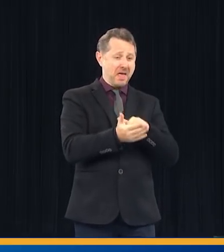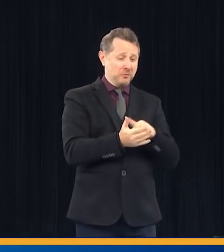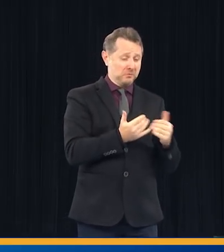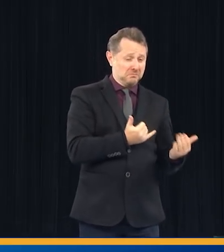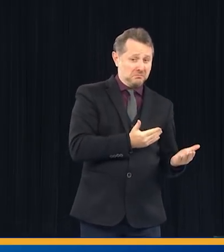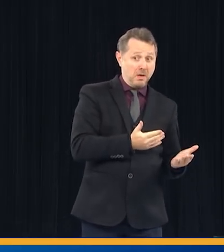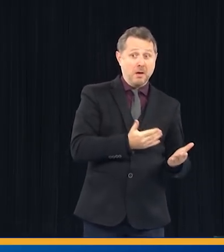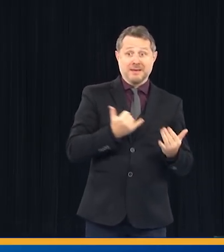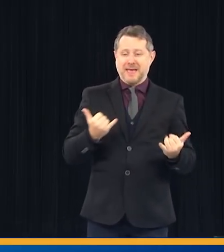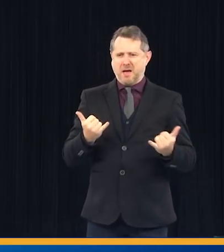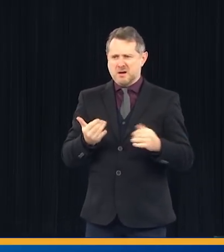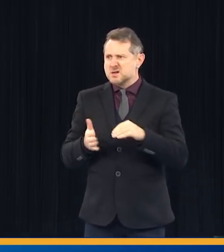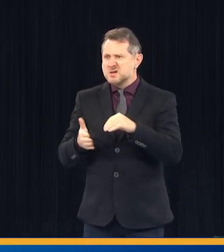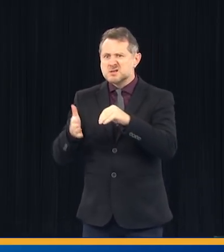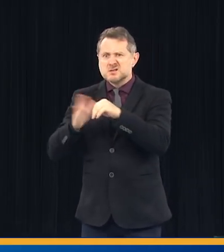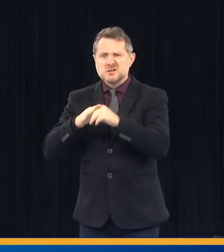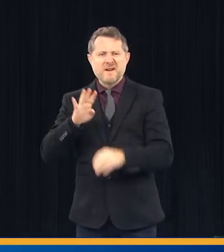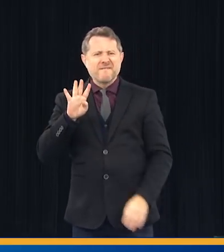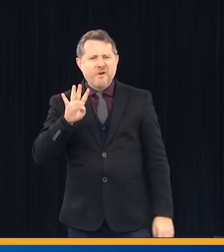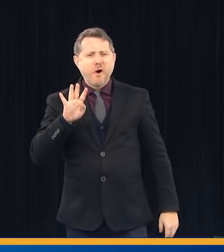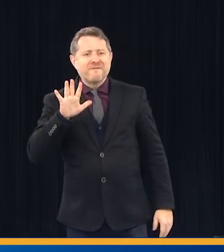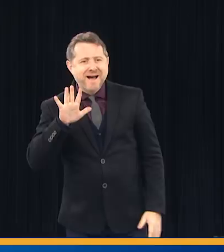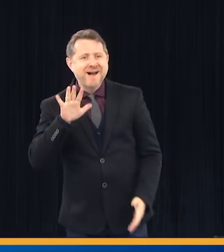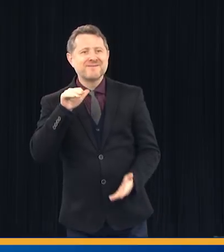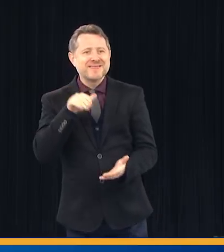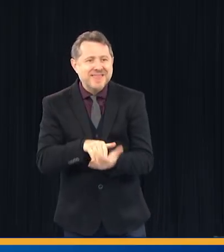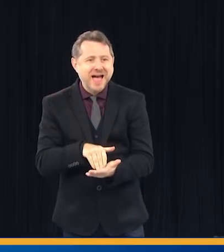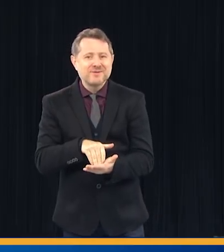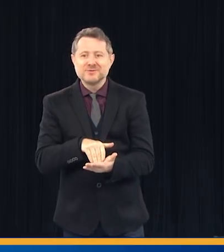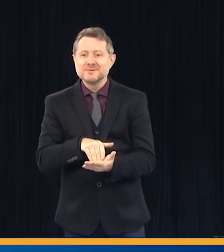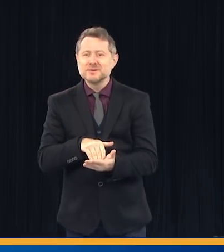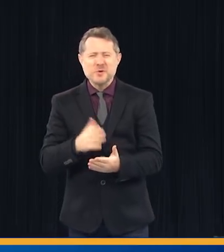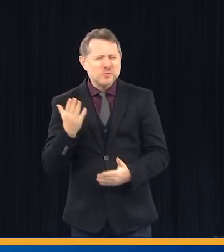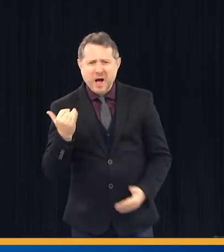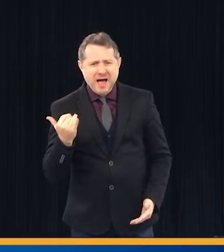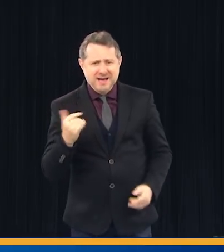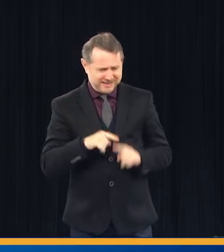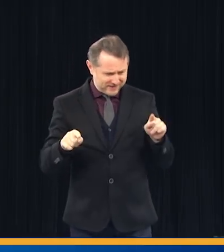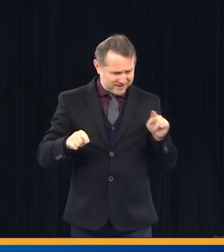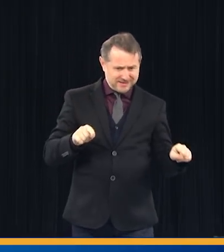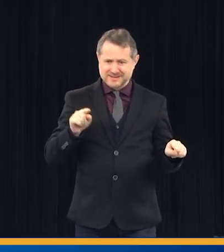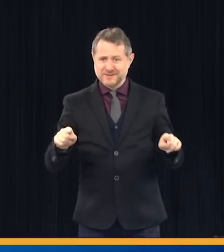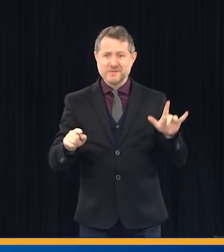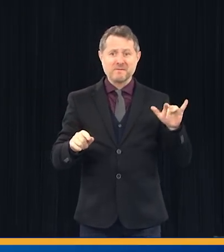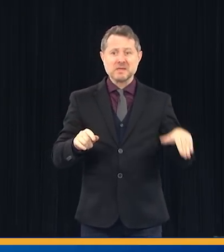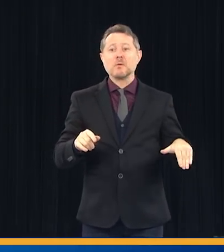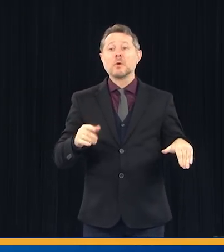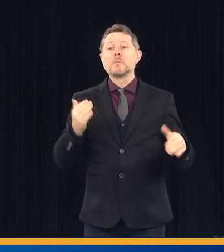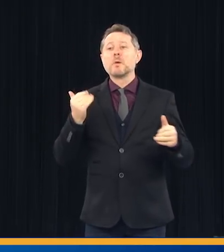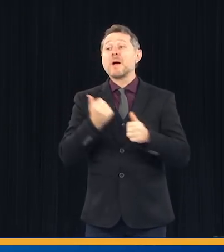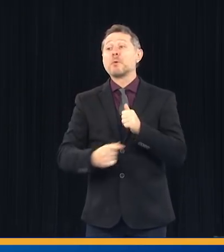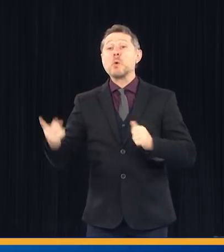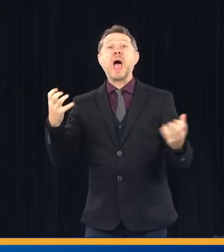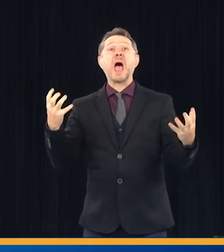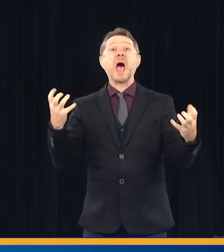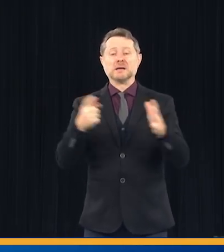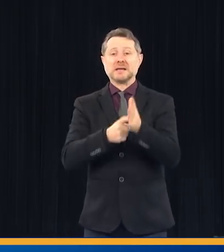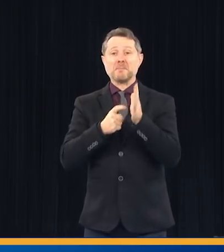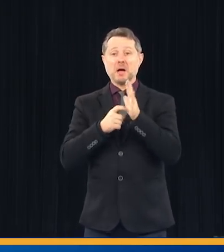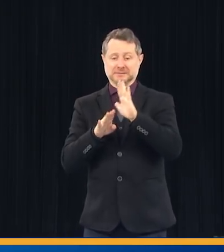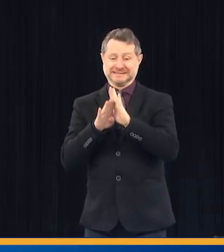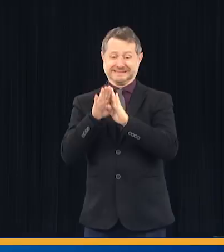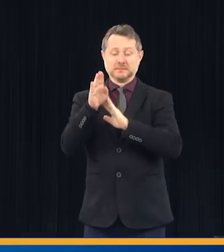about $45,000. Why? Because they're in such demand and there's such competition to buy